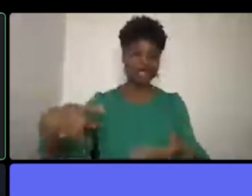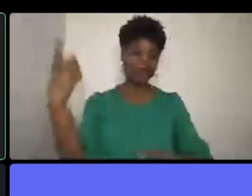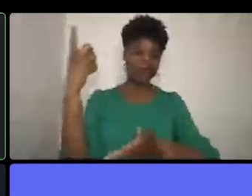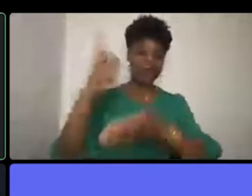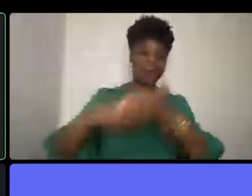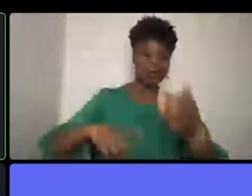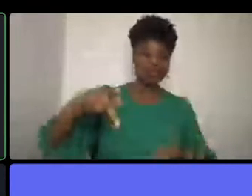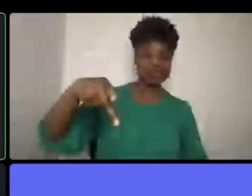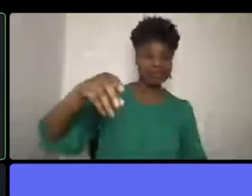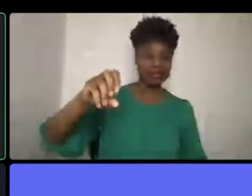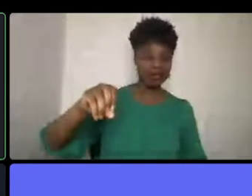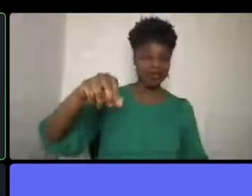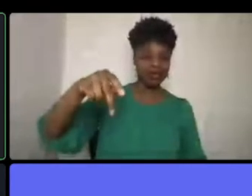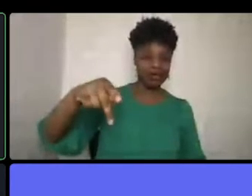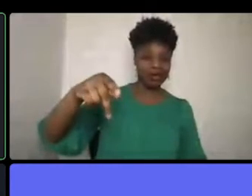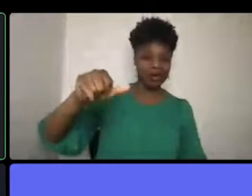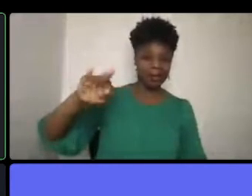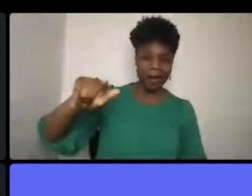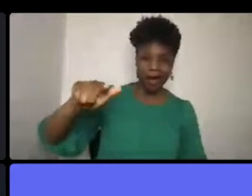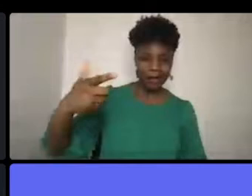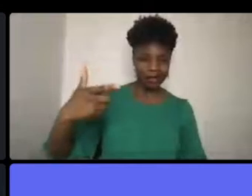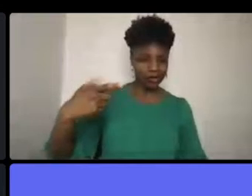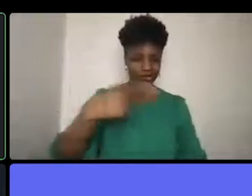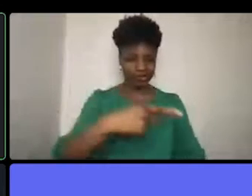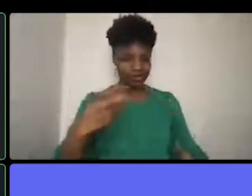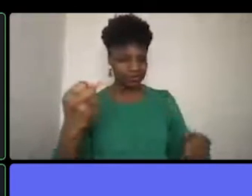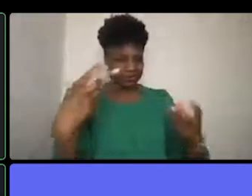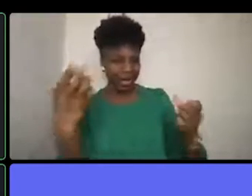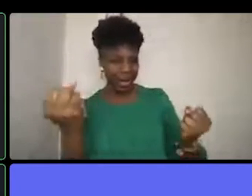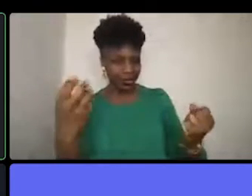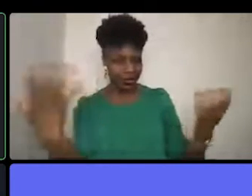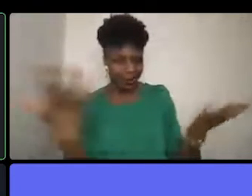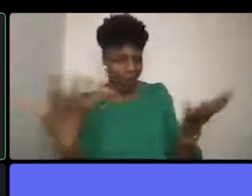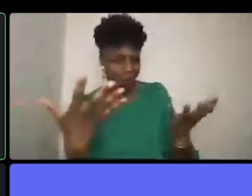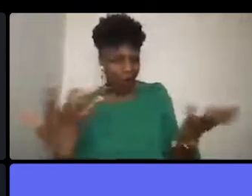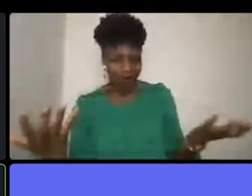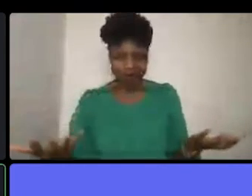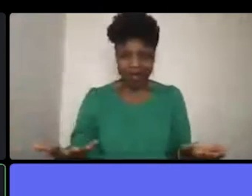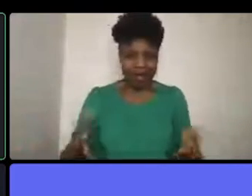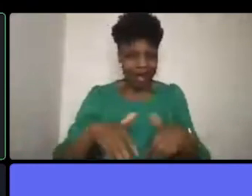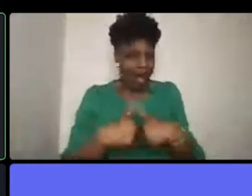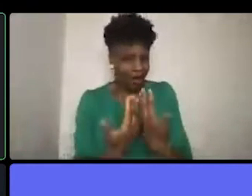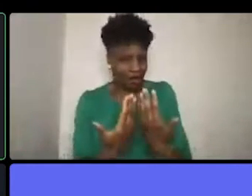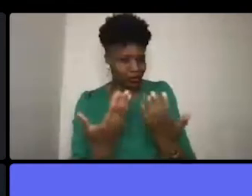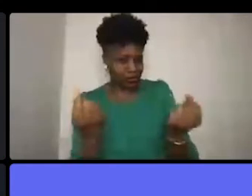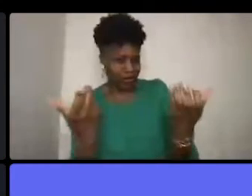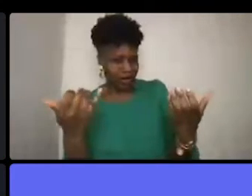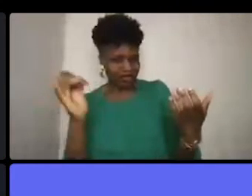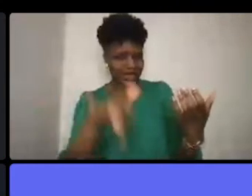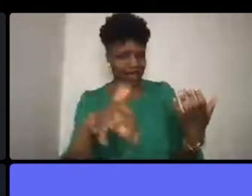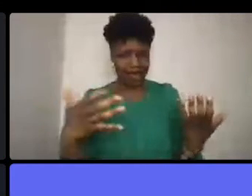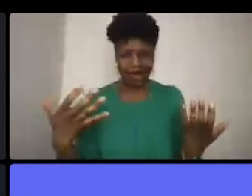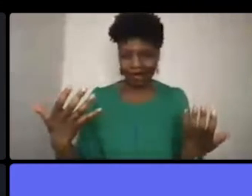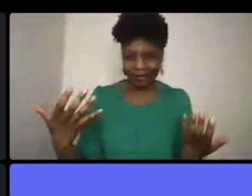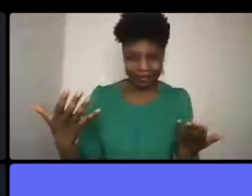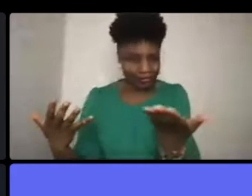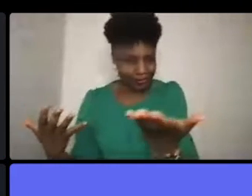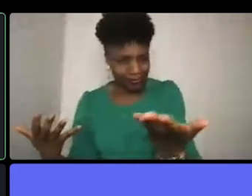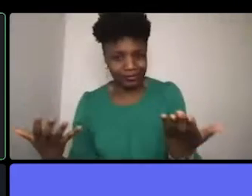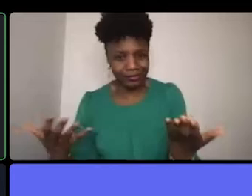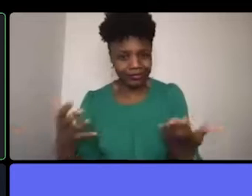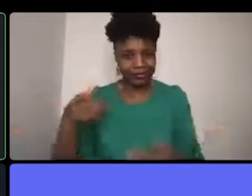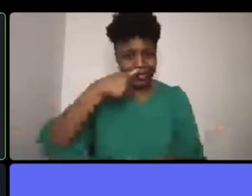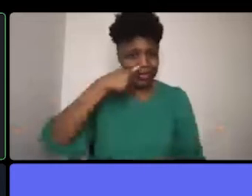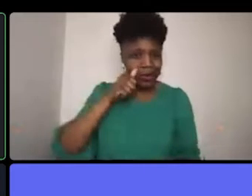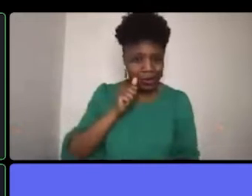something. Yeah. Yeah. Like how would you sign thought? Like how would you describe that? I was thinking about that. I didn't want to go